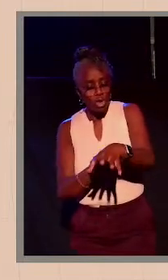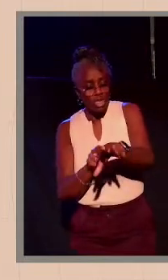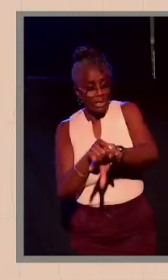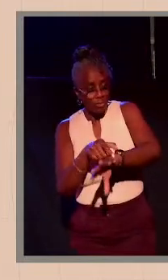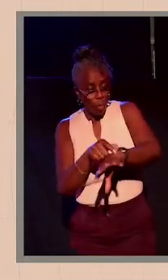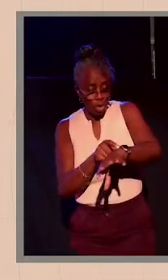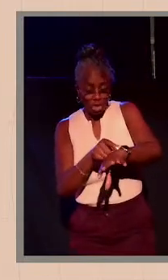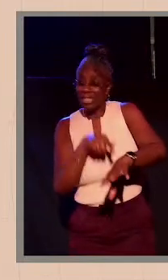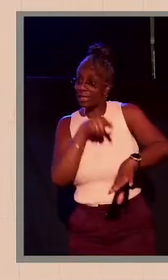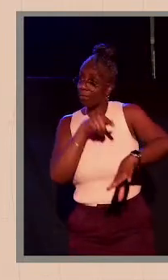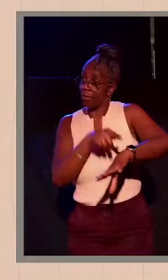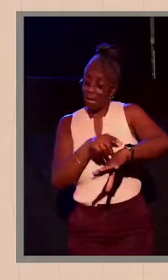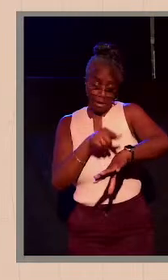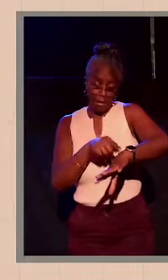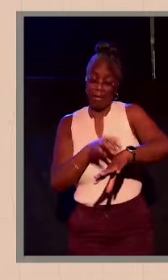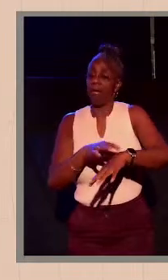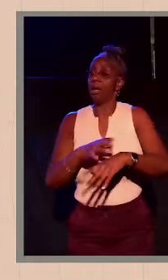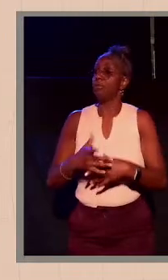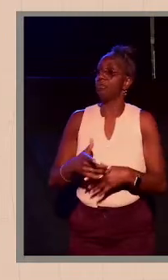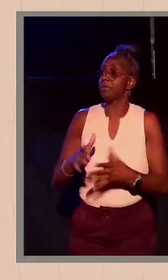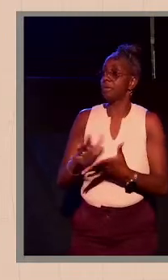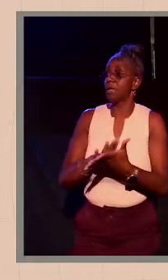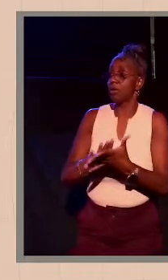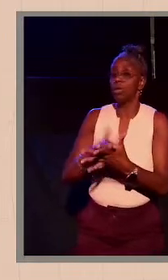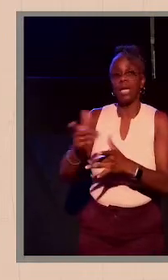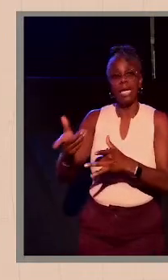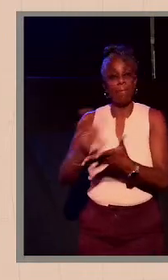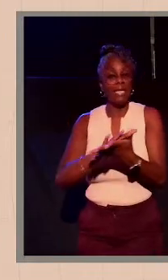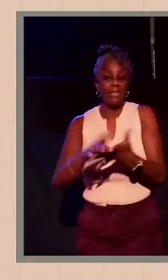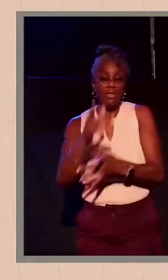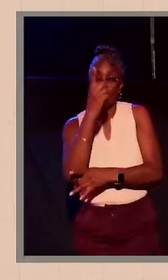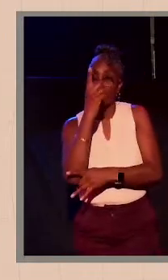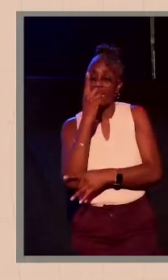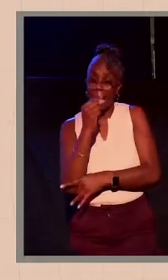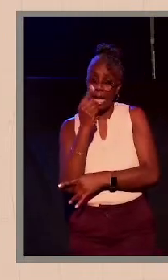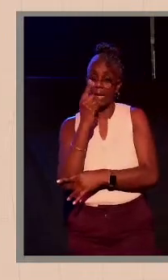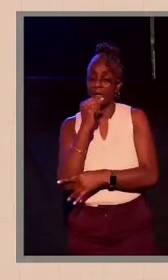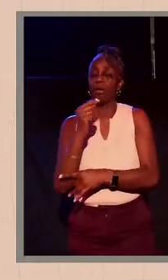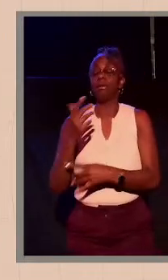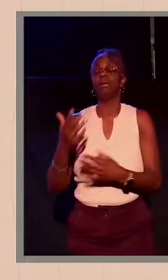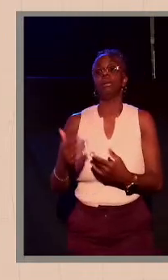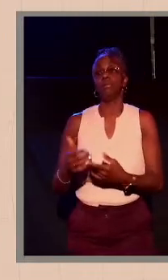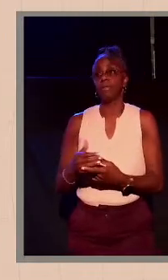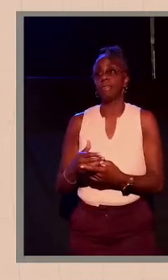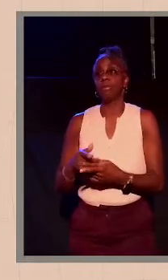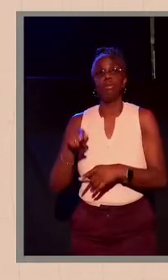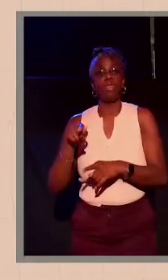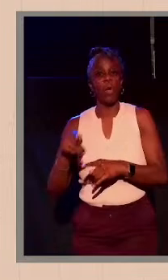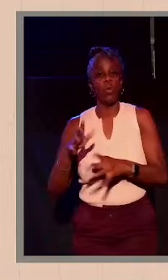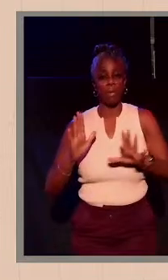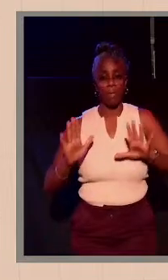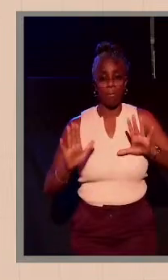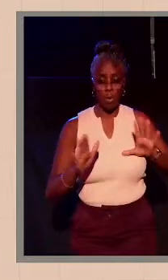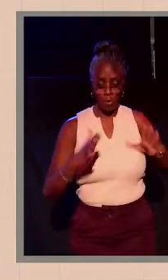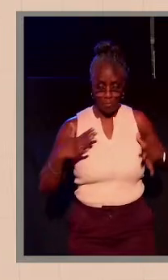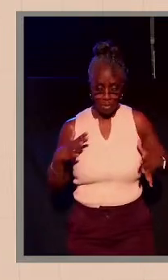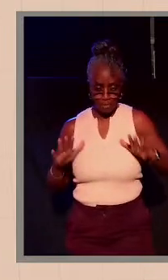anyway. Yeah. So that allows you to have those kind of movements there